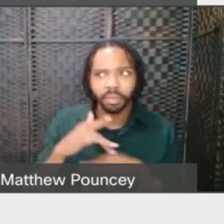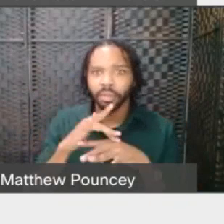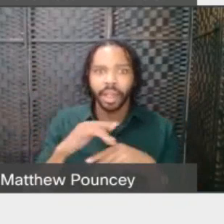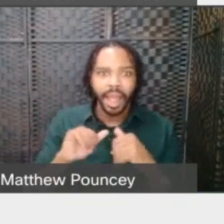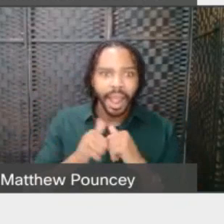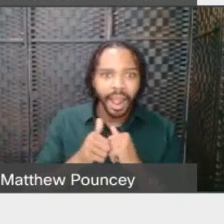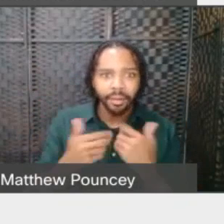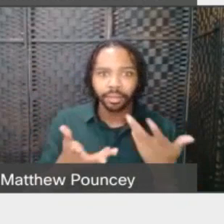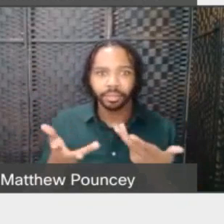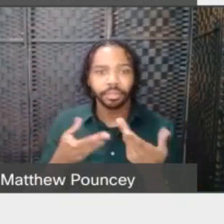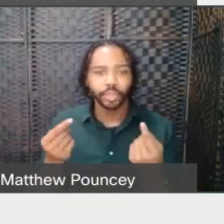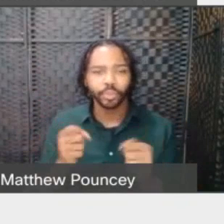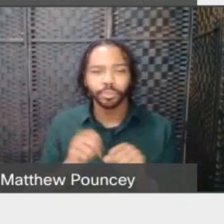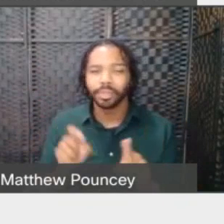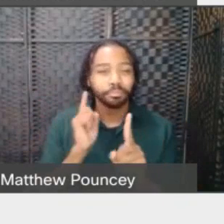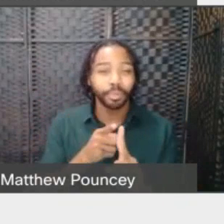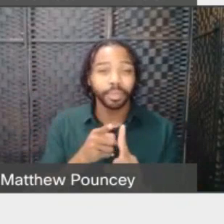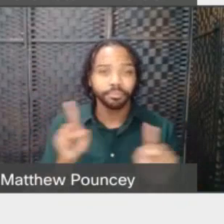bottom line, it's those two tracks.